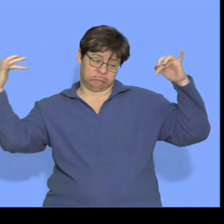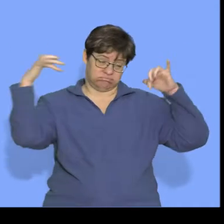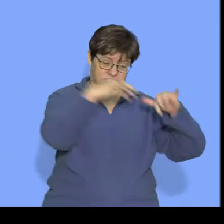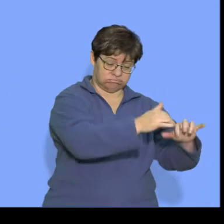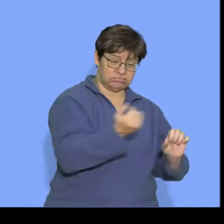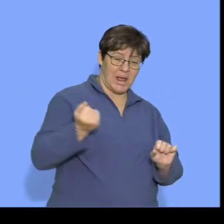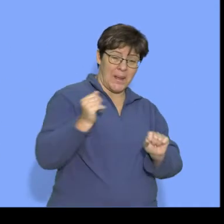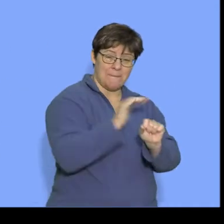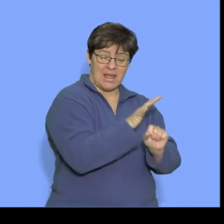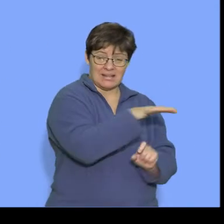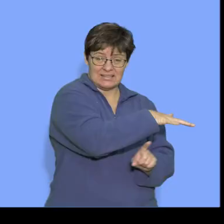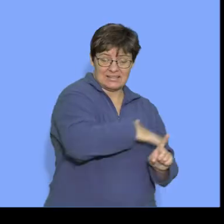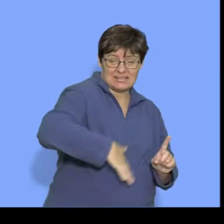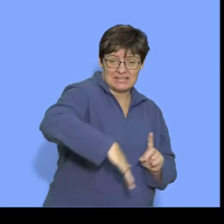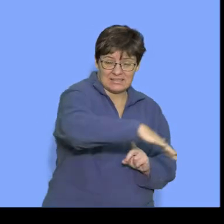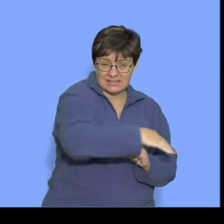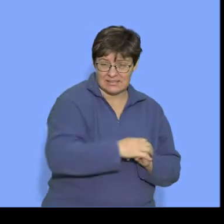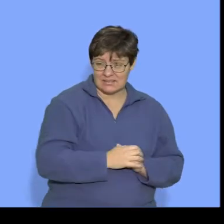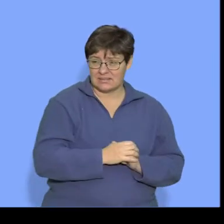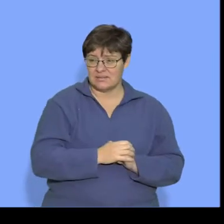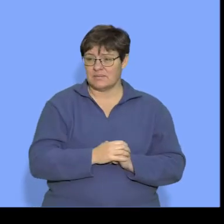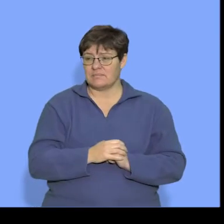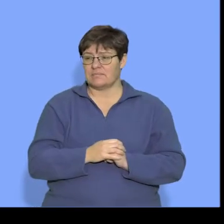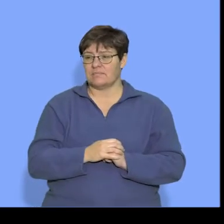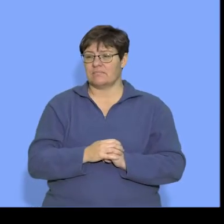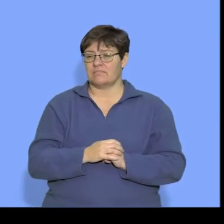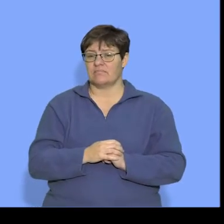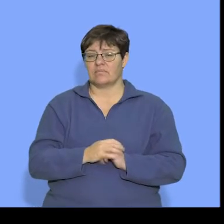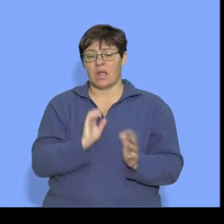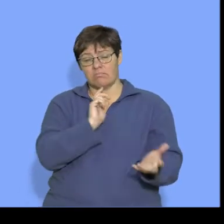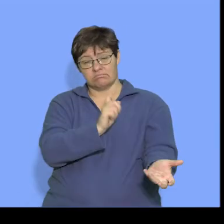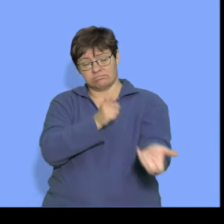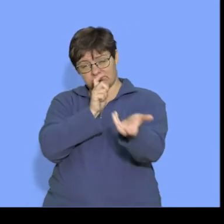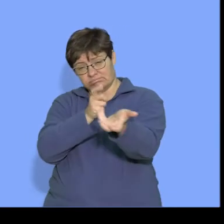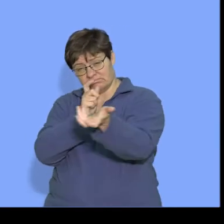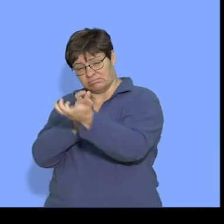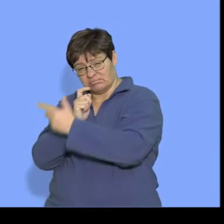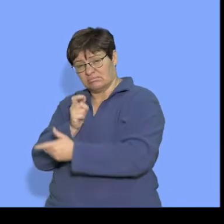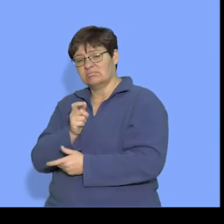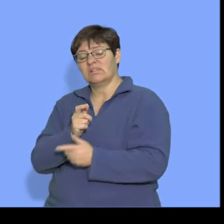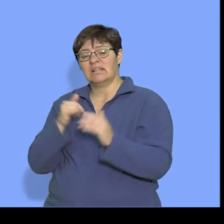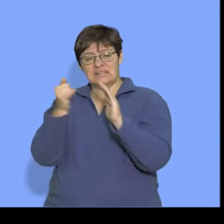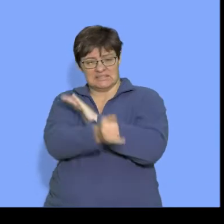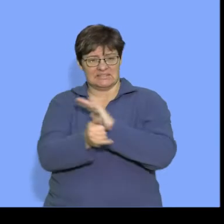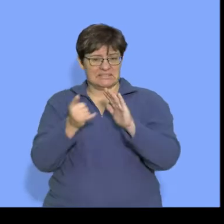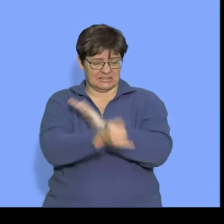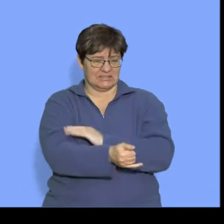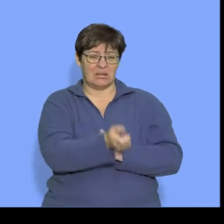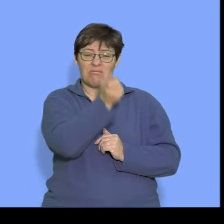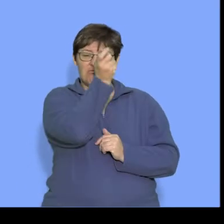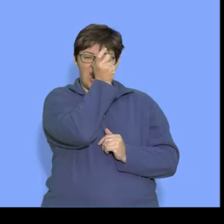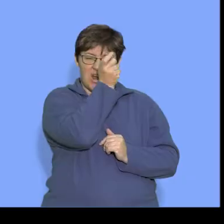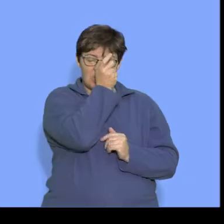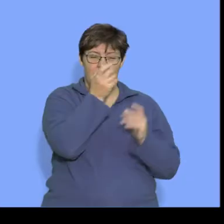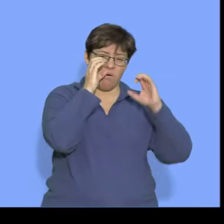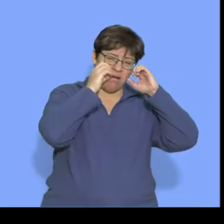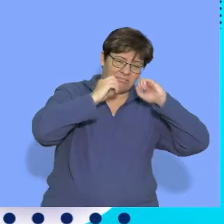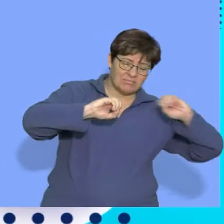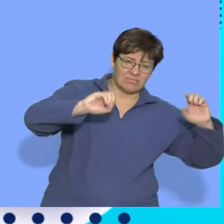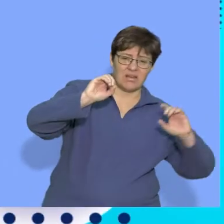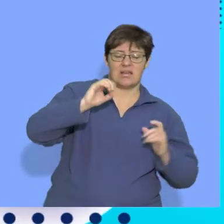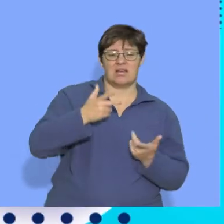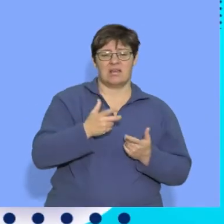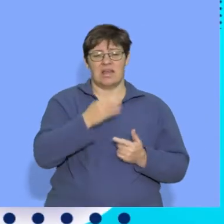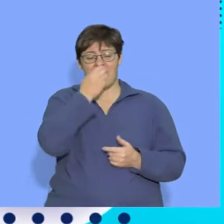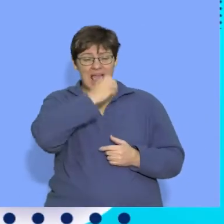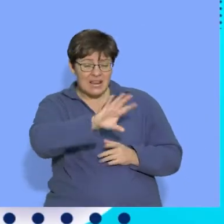on the environment needs to be considered. Poaching, which is relevant to South Africa in terms of knowing that